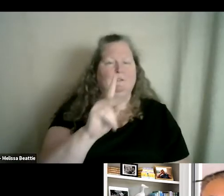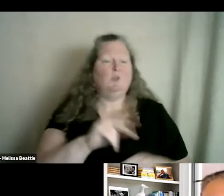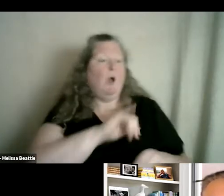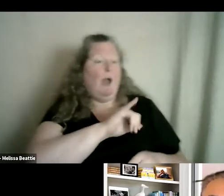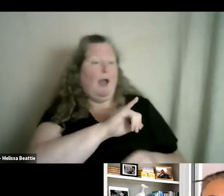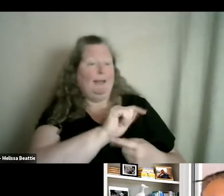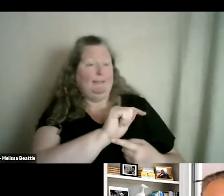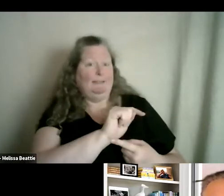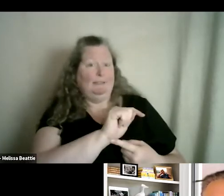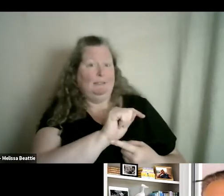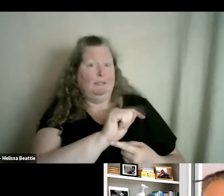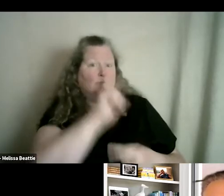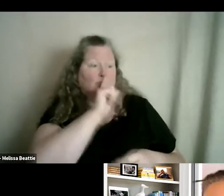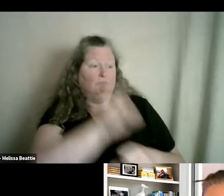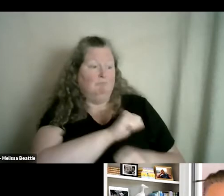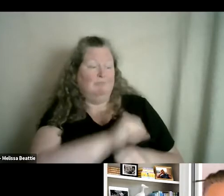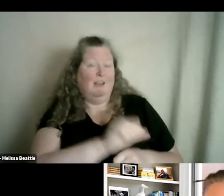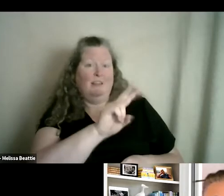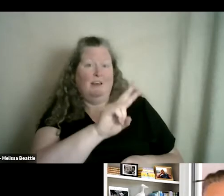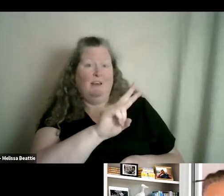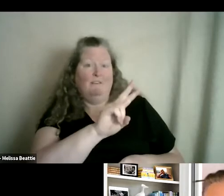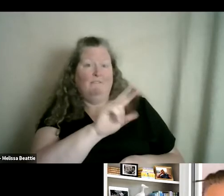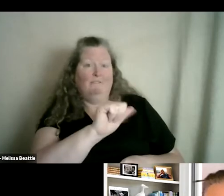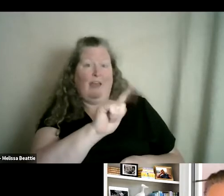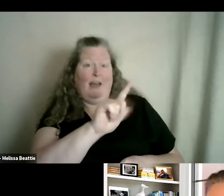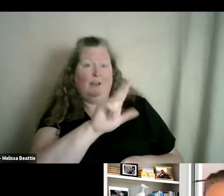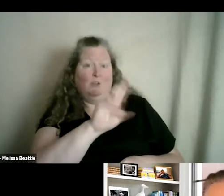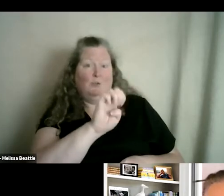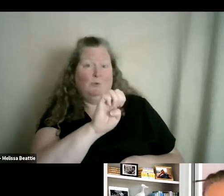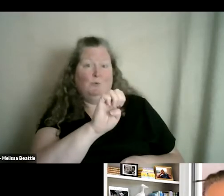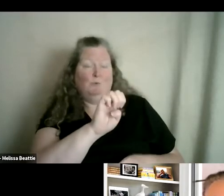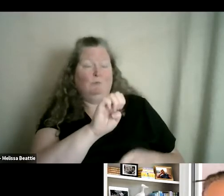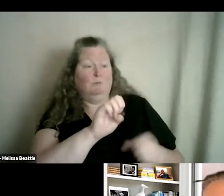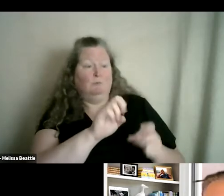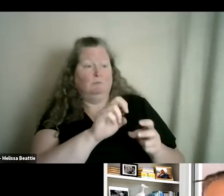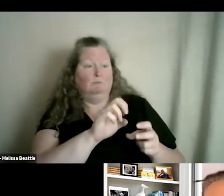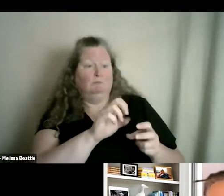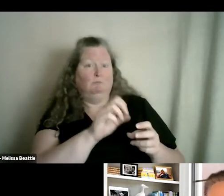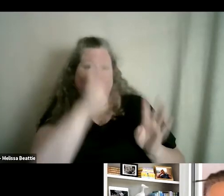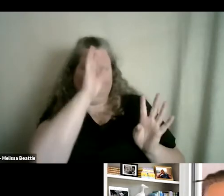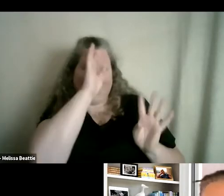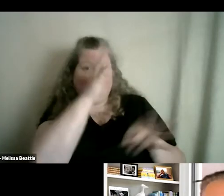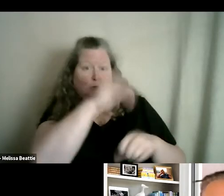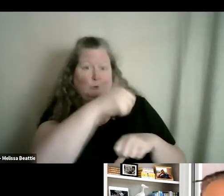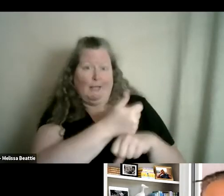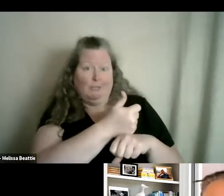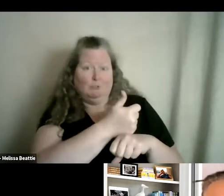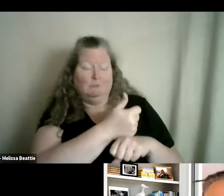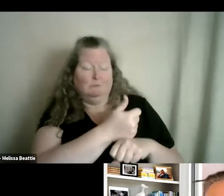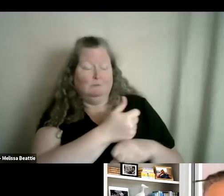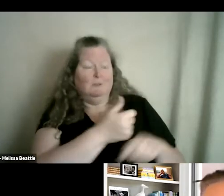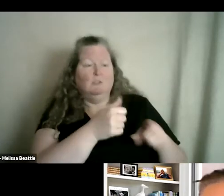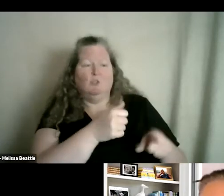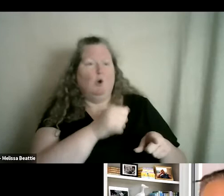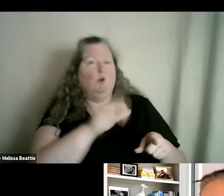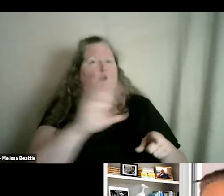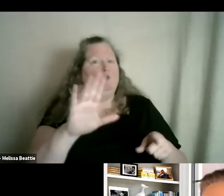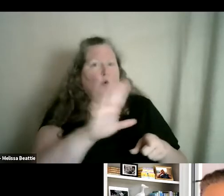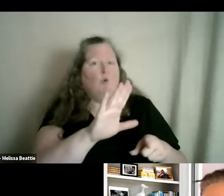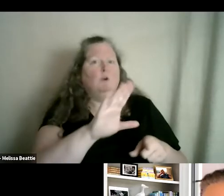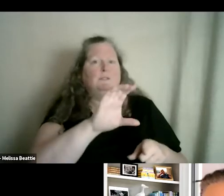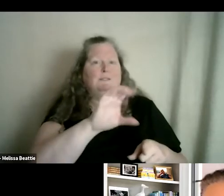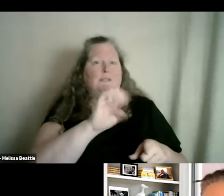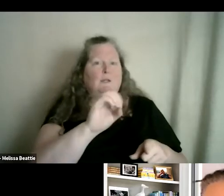value creation vehicle, right? So your CIO, your IT function in any business is there for a